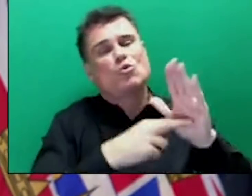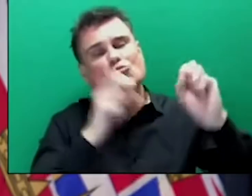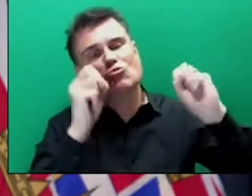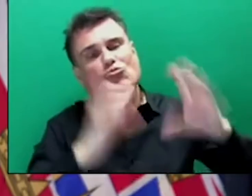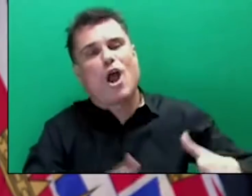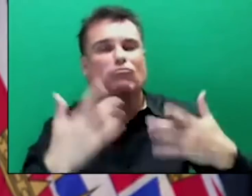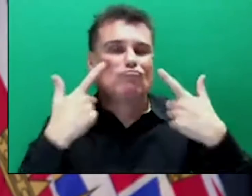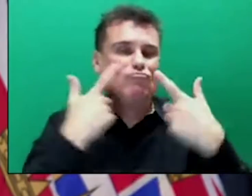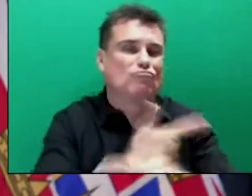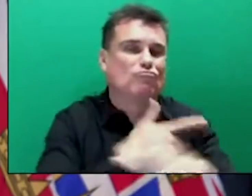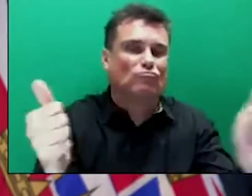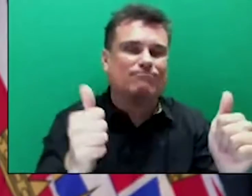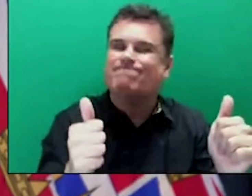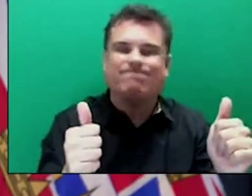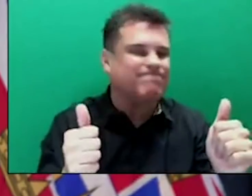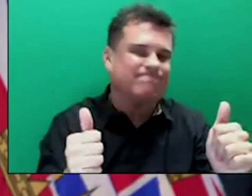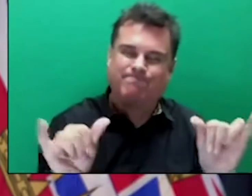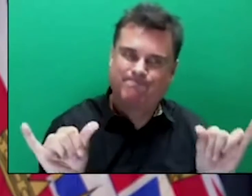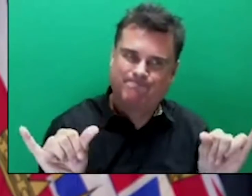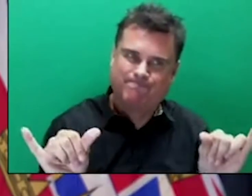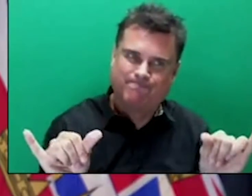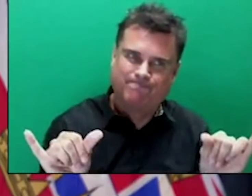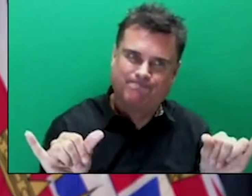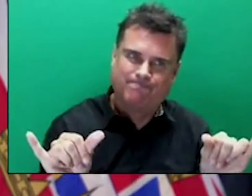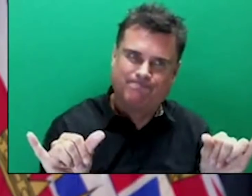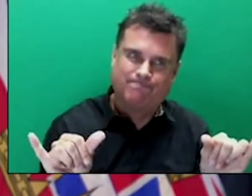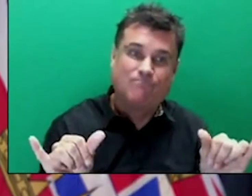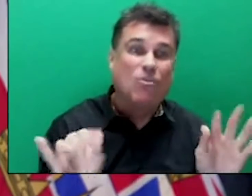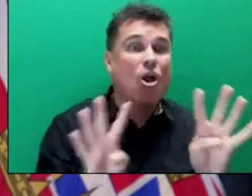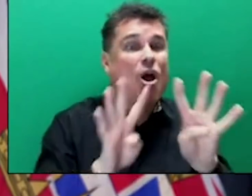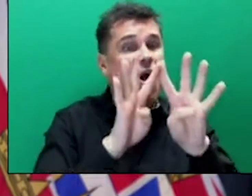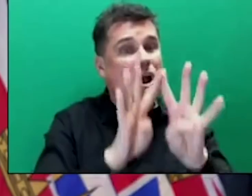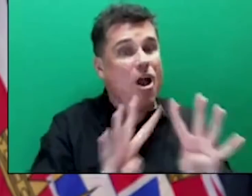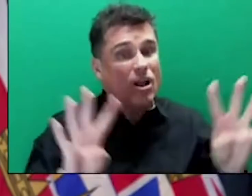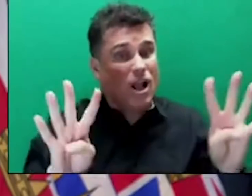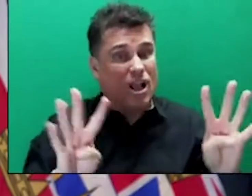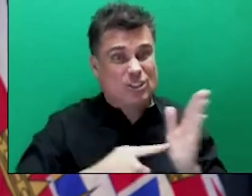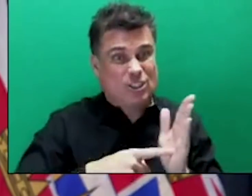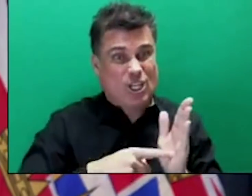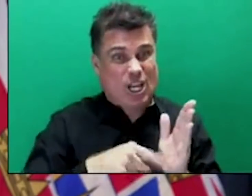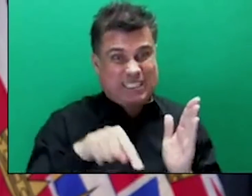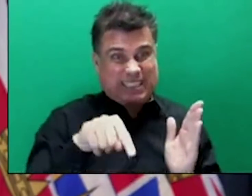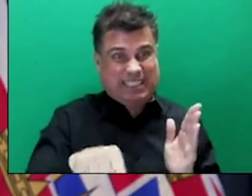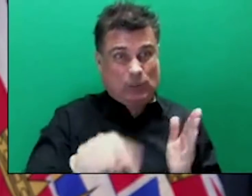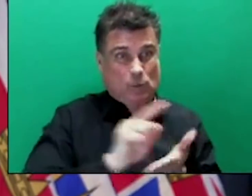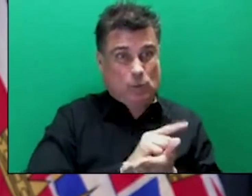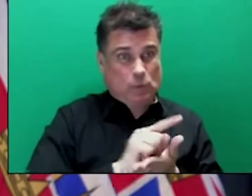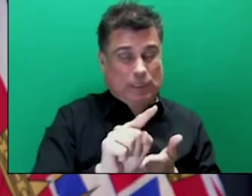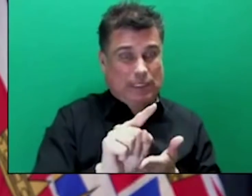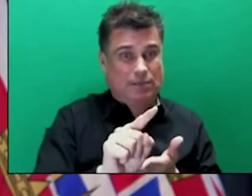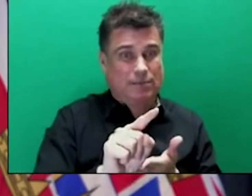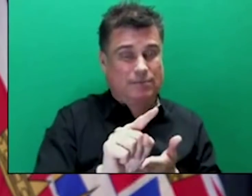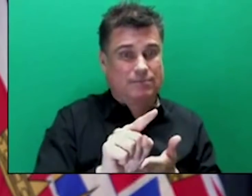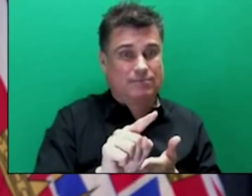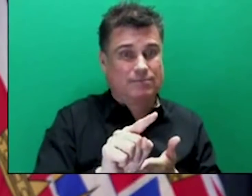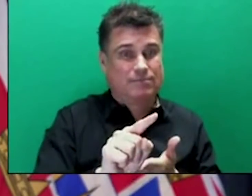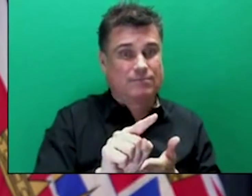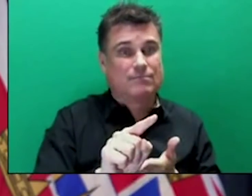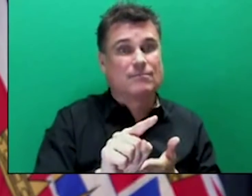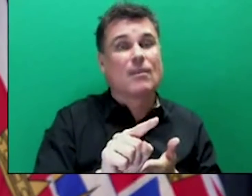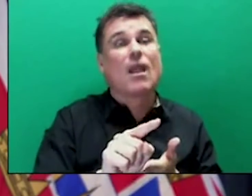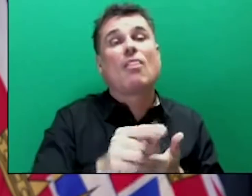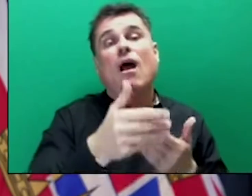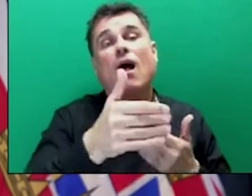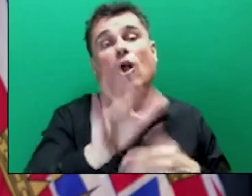holiday. Hanukkah starts this week. So there are important events that are happening, and we want people